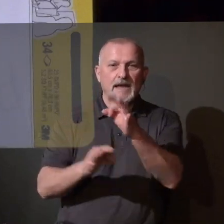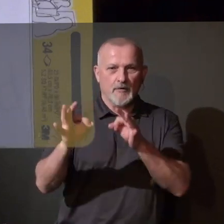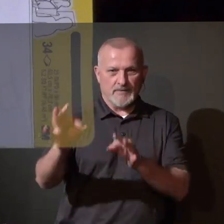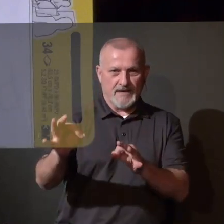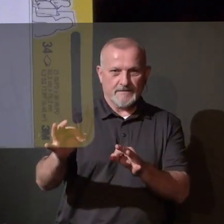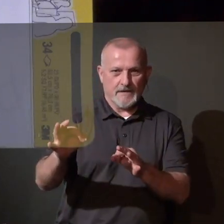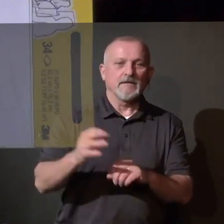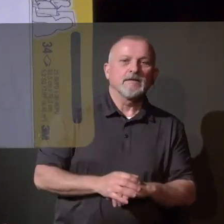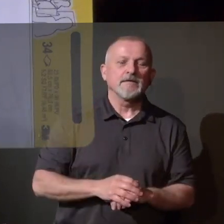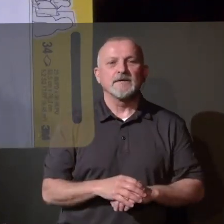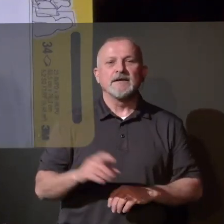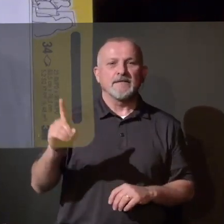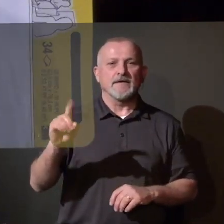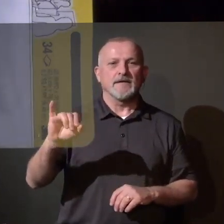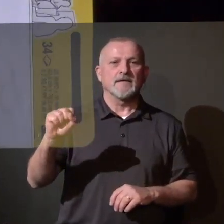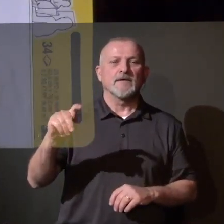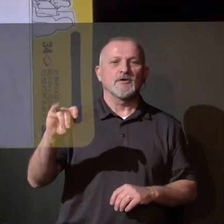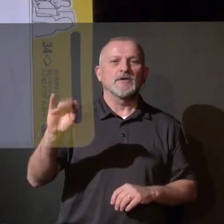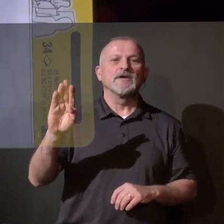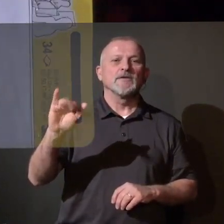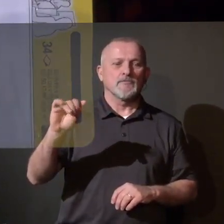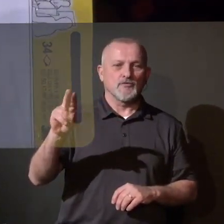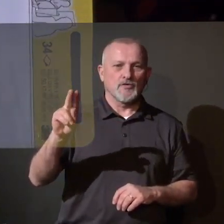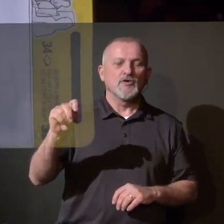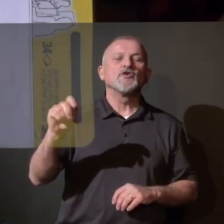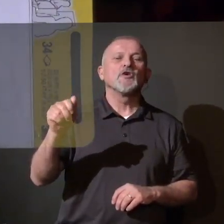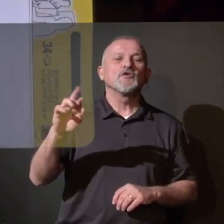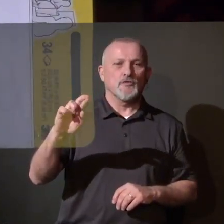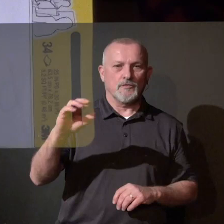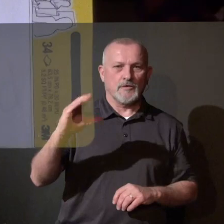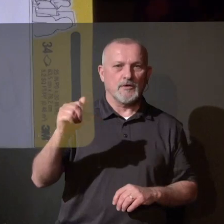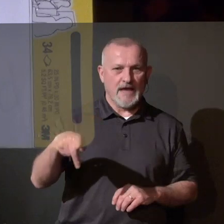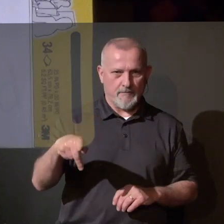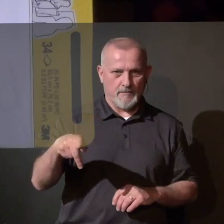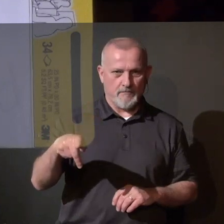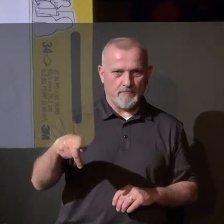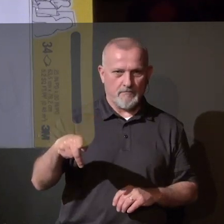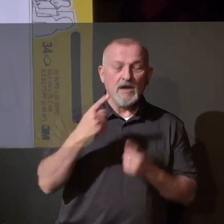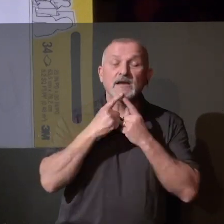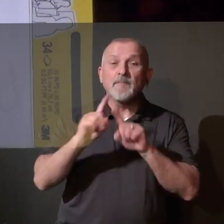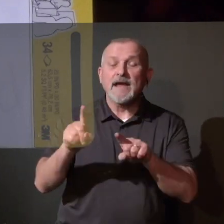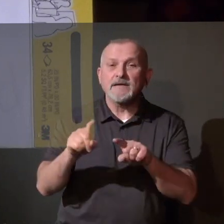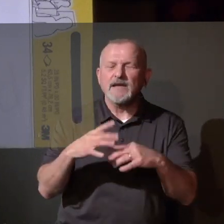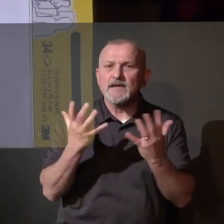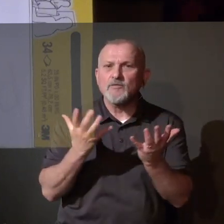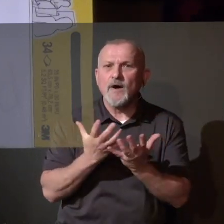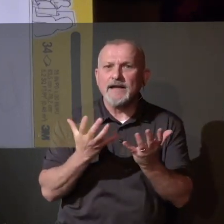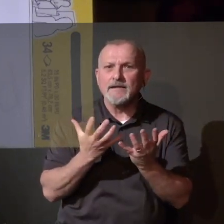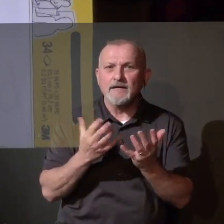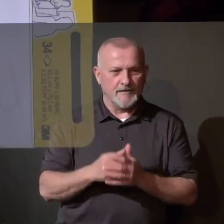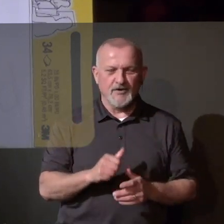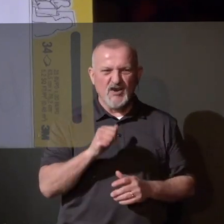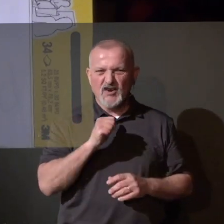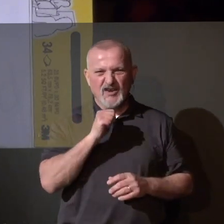Now, what's the imperative verb here? What is the absolute command in this sentence? I'm not going to give you as